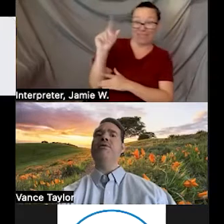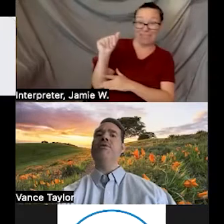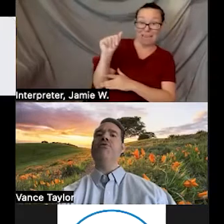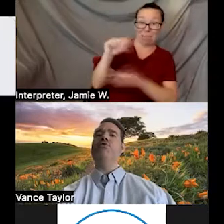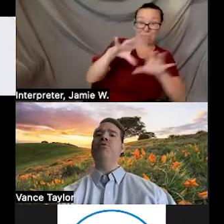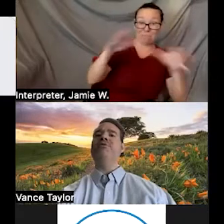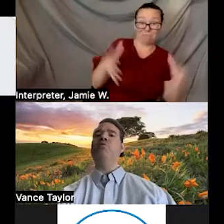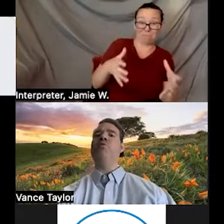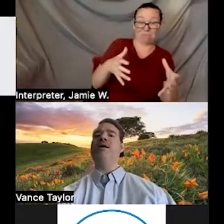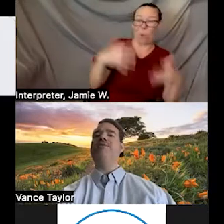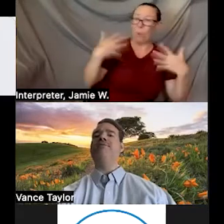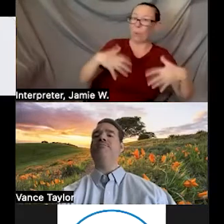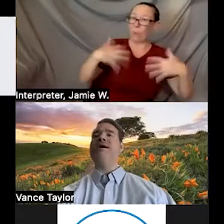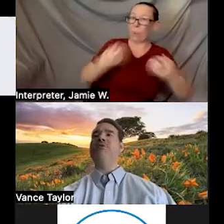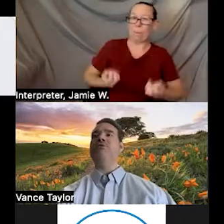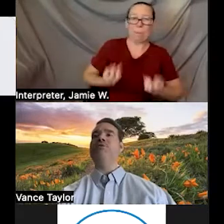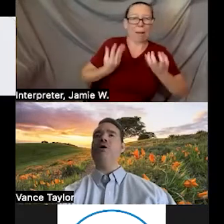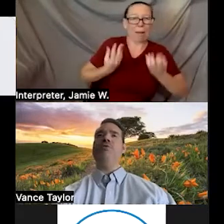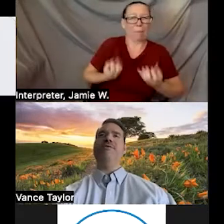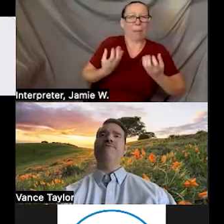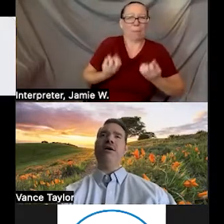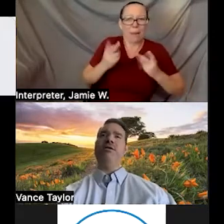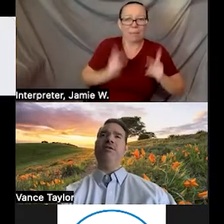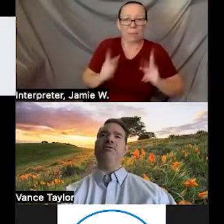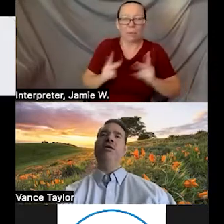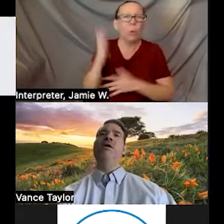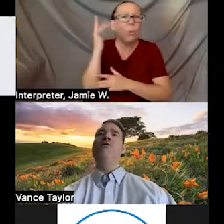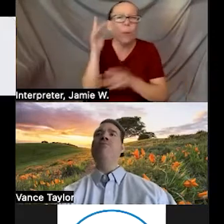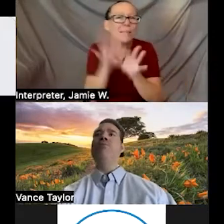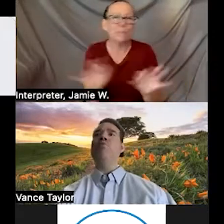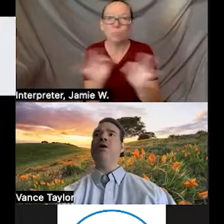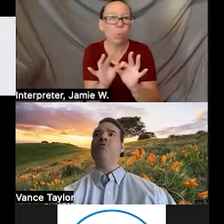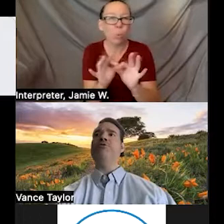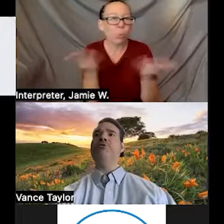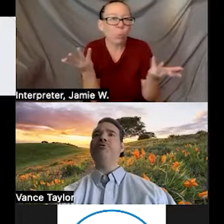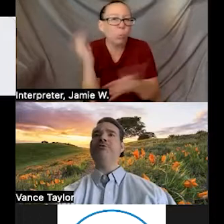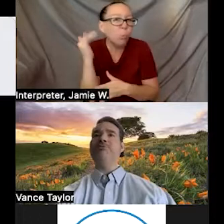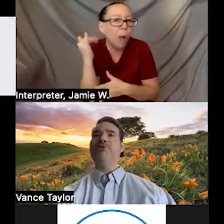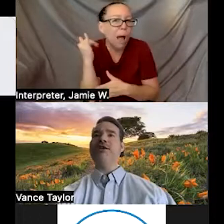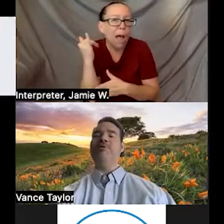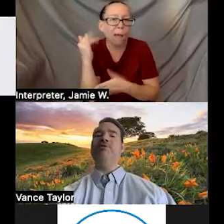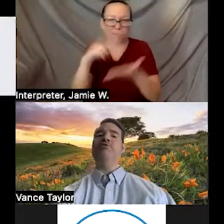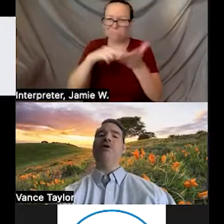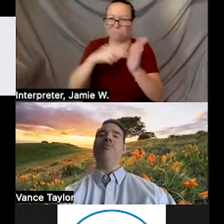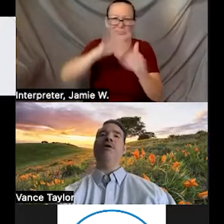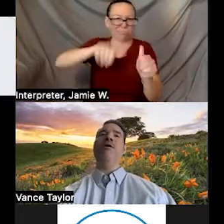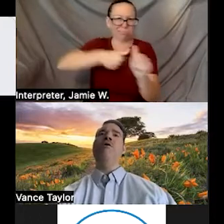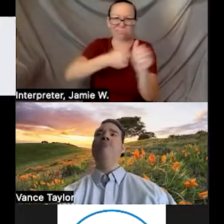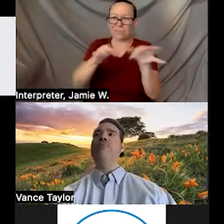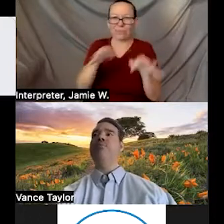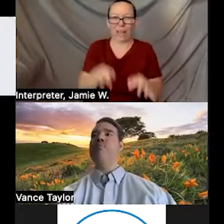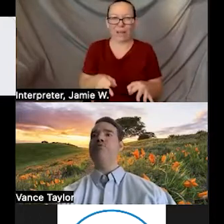And the reason why this matters, like why are we defining this? Why do we spend so much time talking about this? Why am